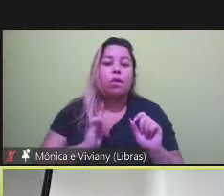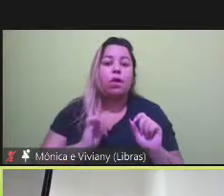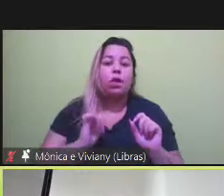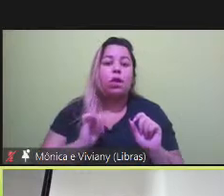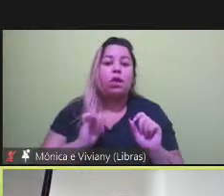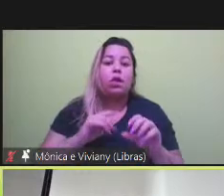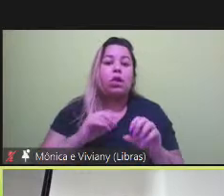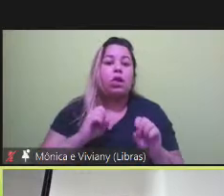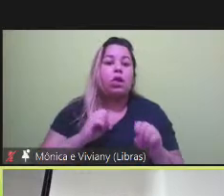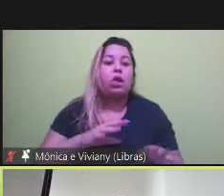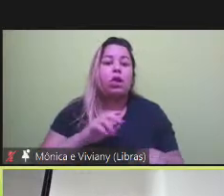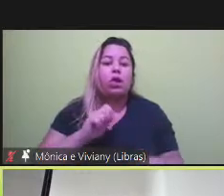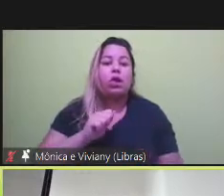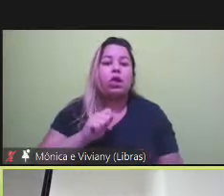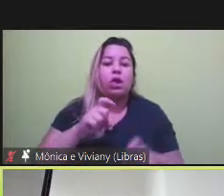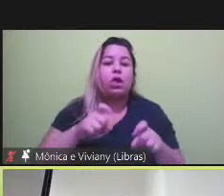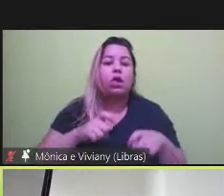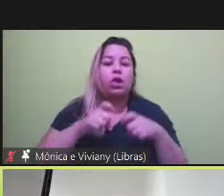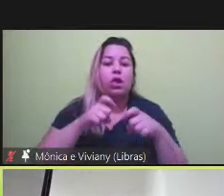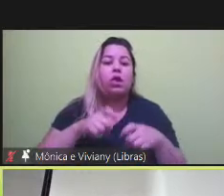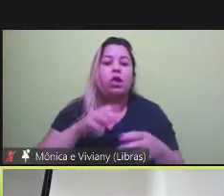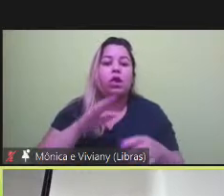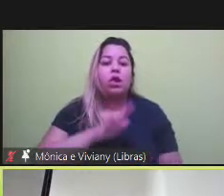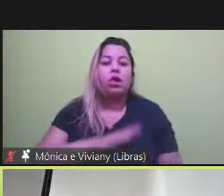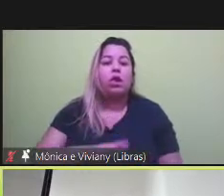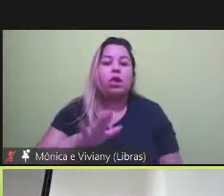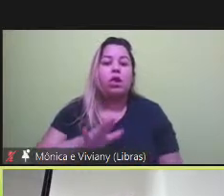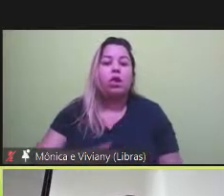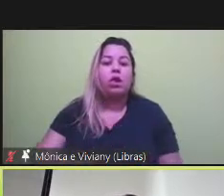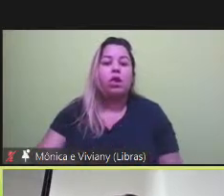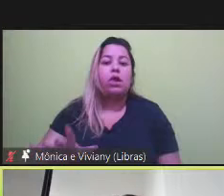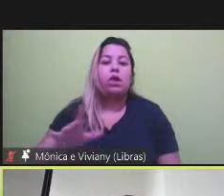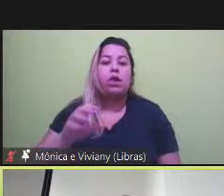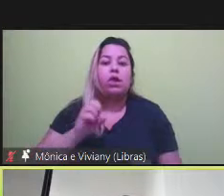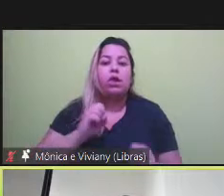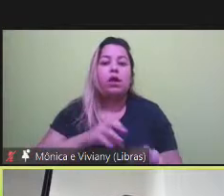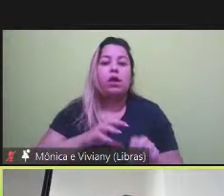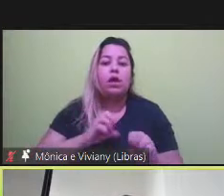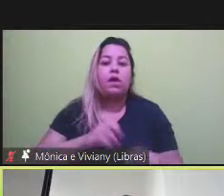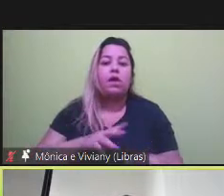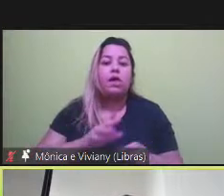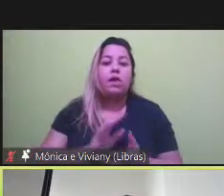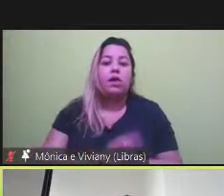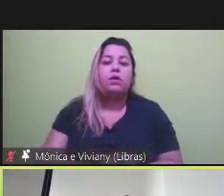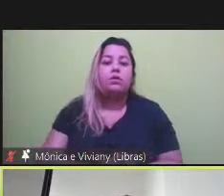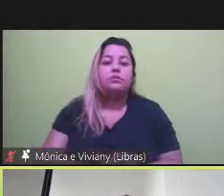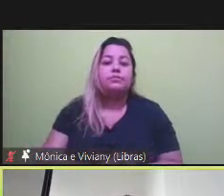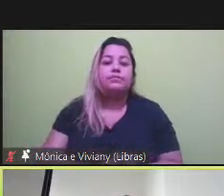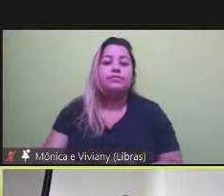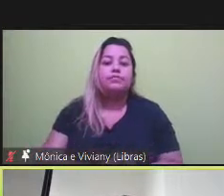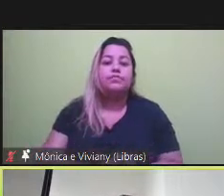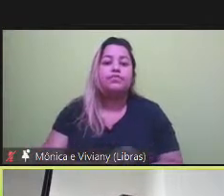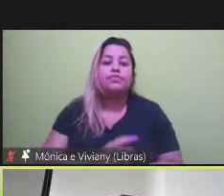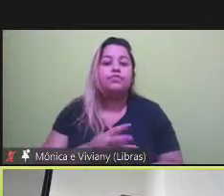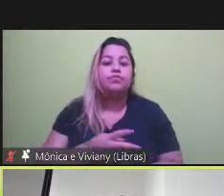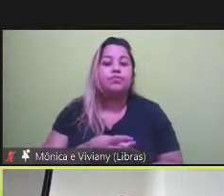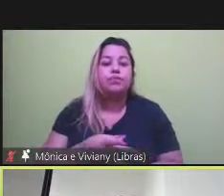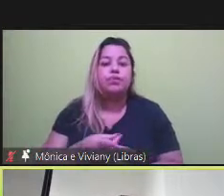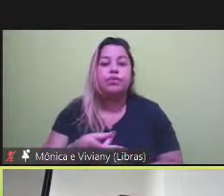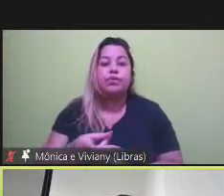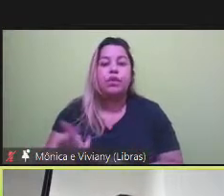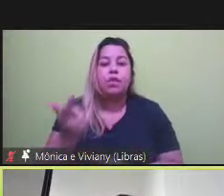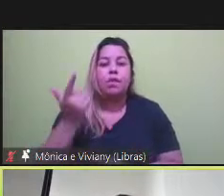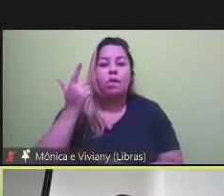other areas such as agriculture, economics and finances, education as well, and